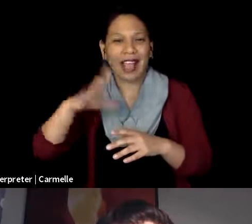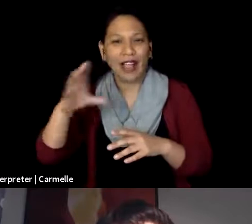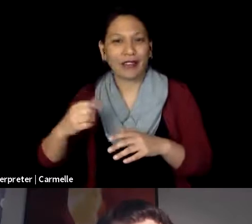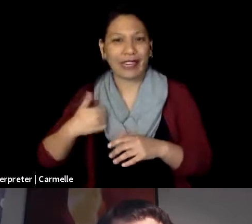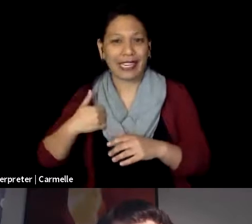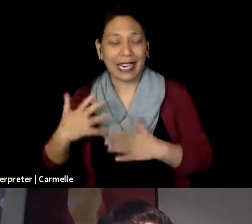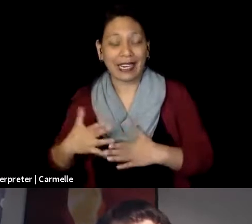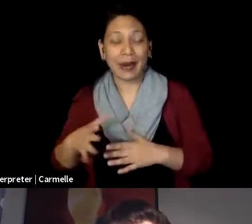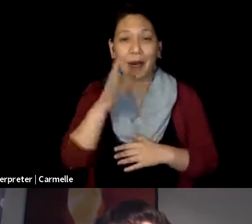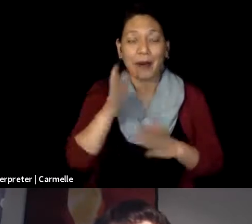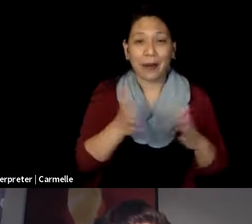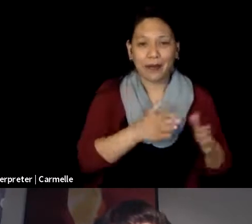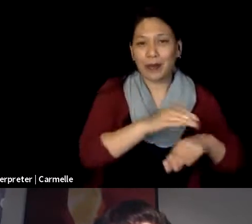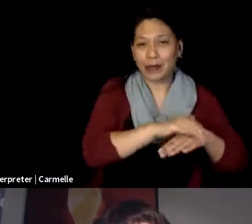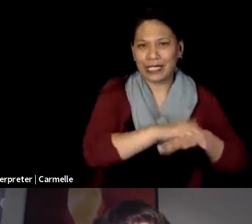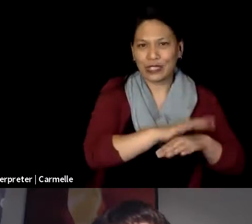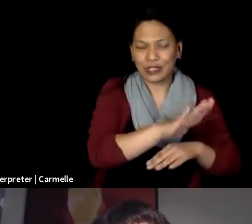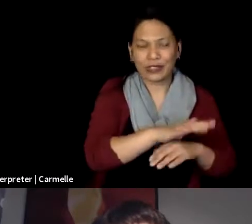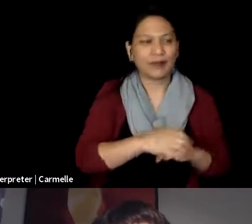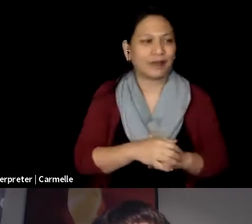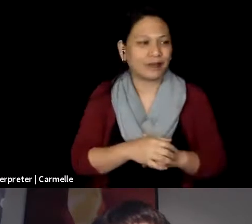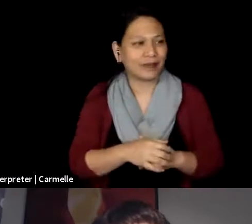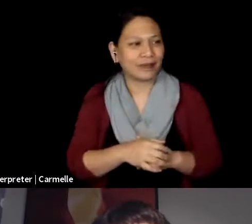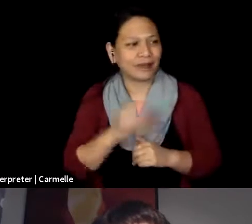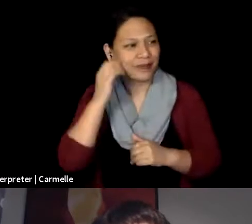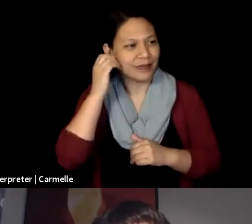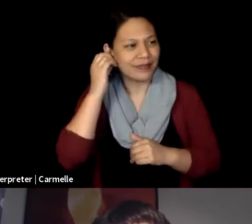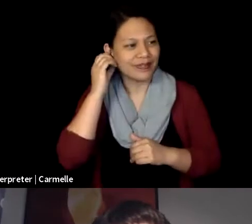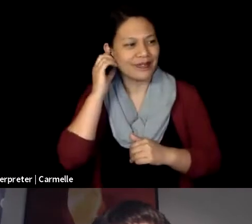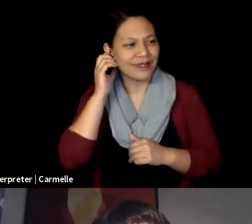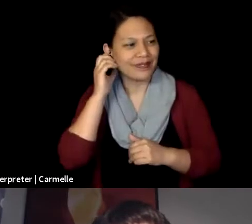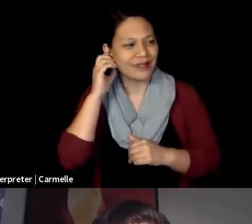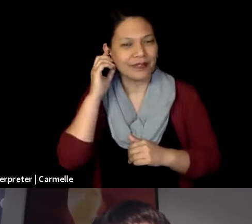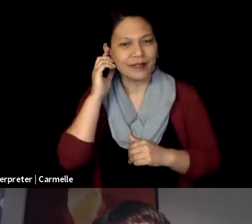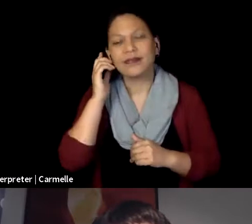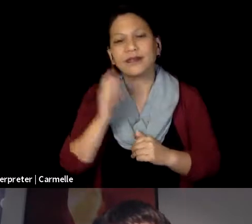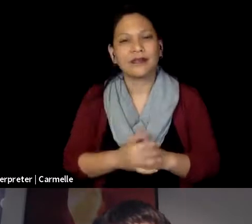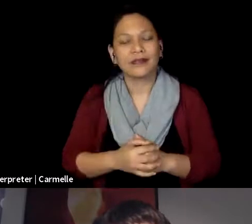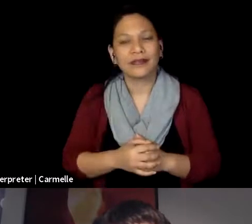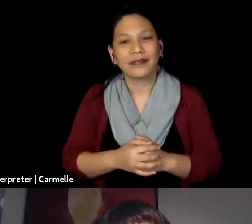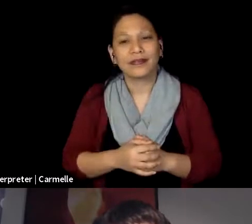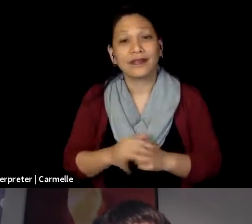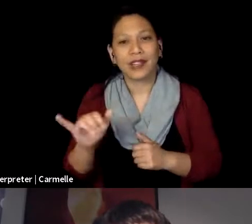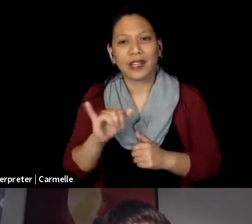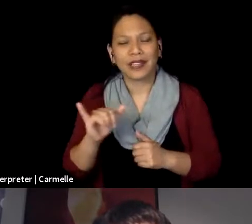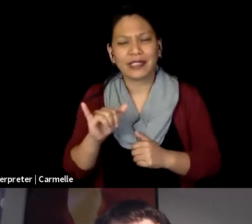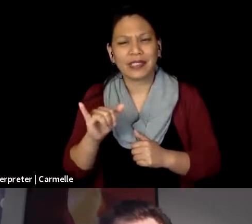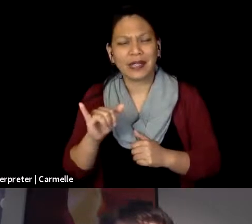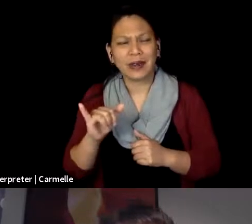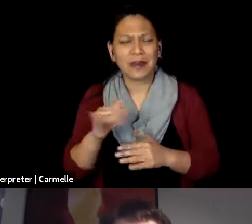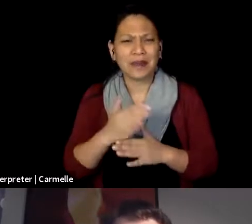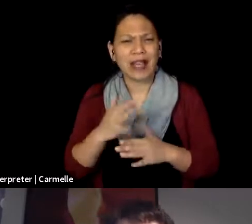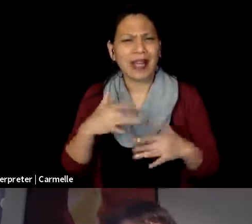African-Canadian, and my mom's side is British. And I have medium to light brown